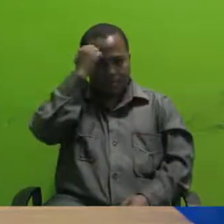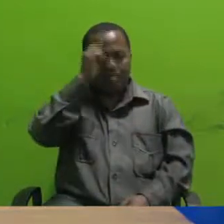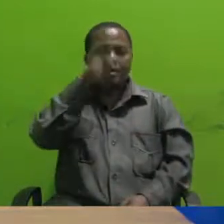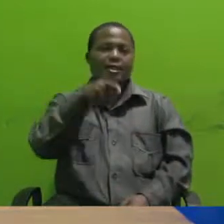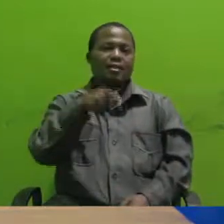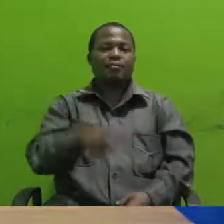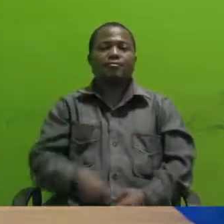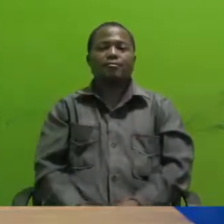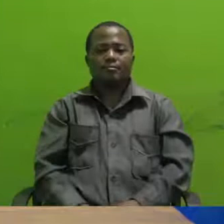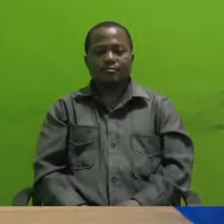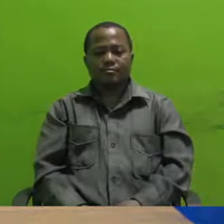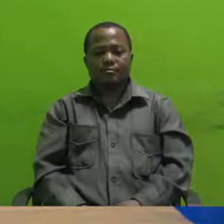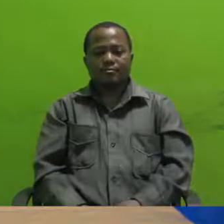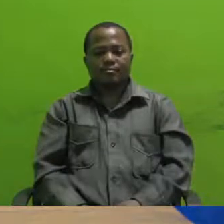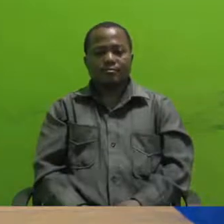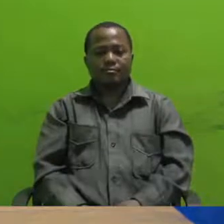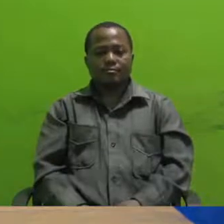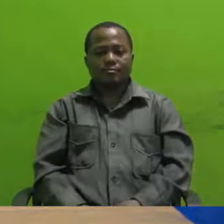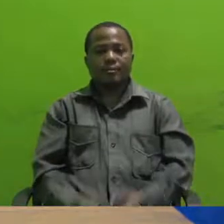that.